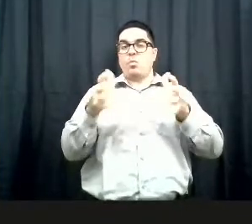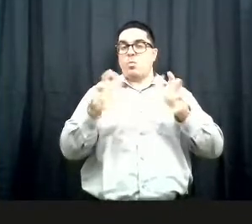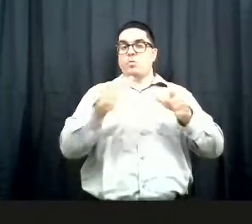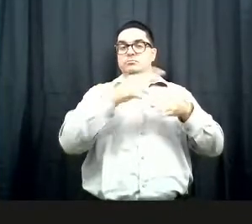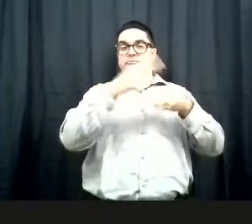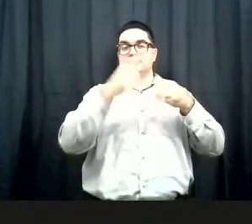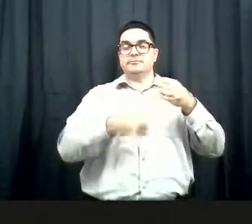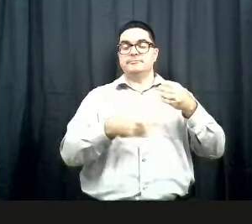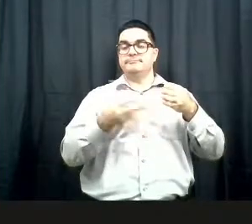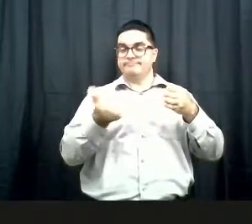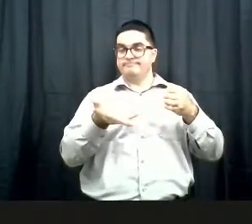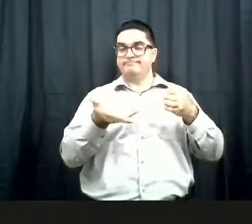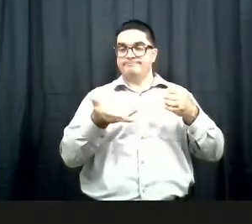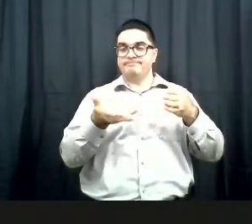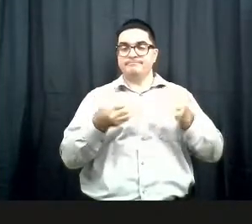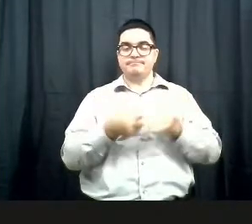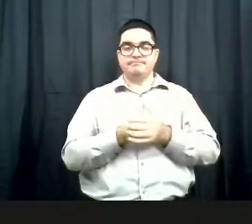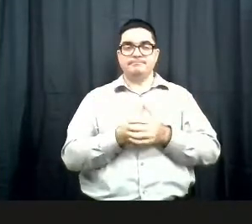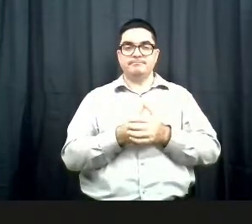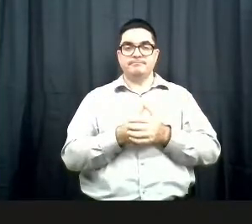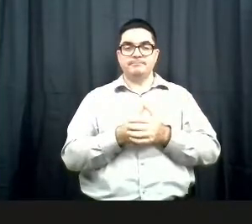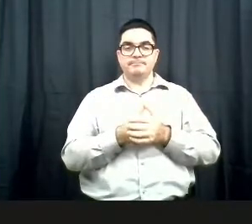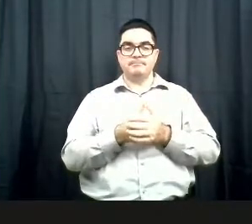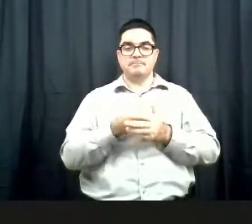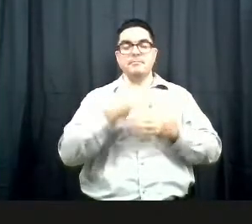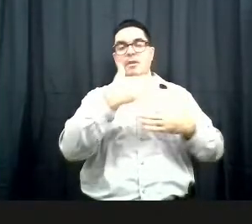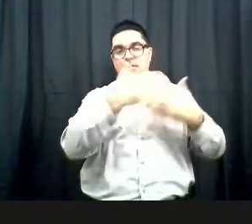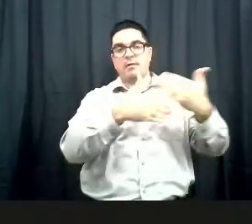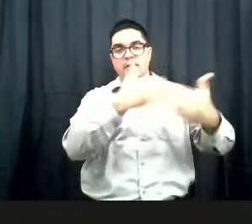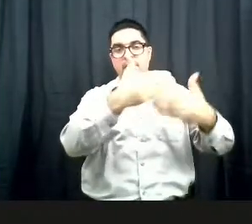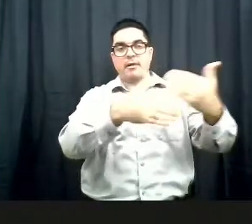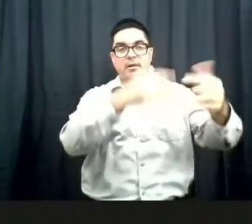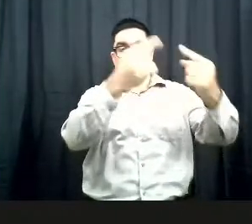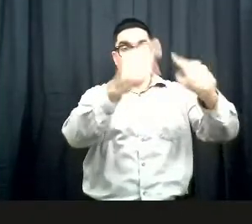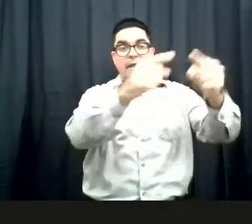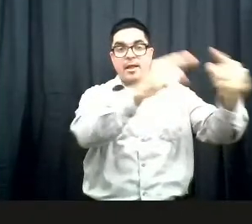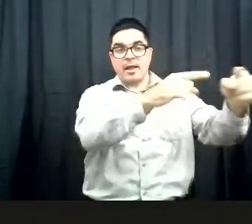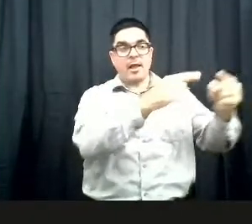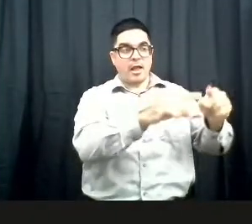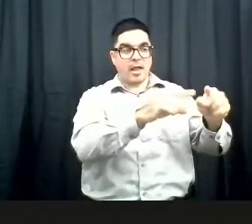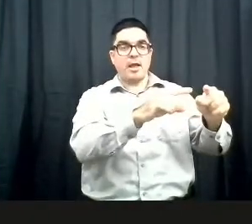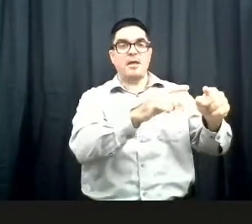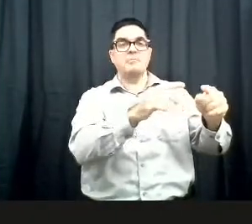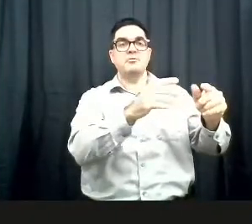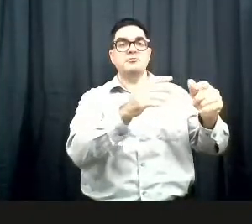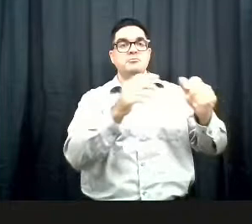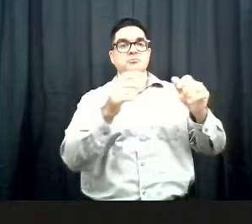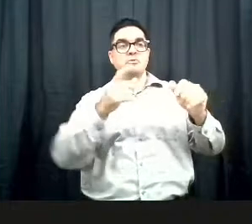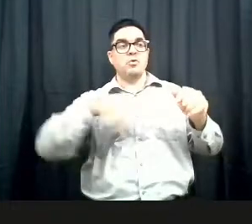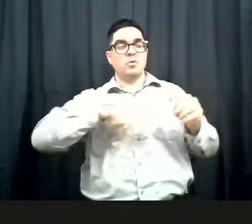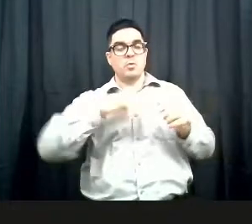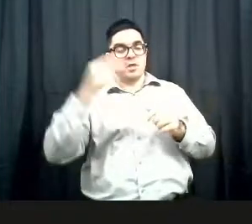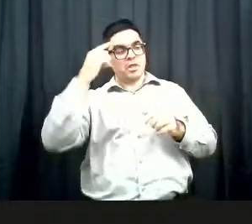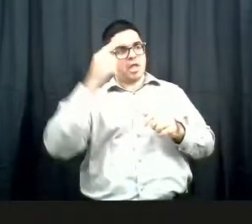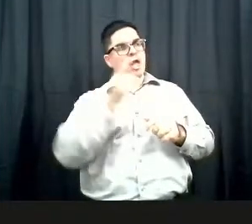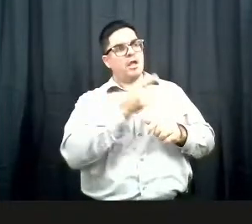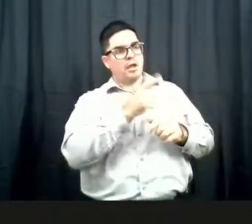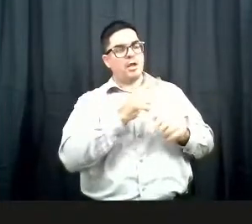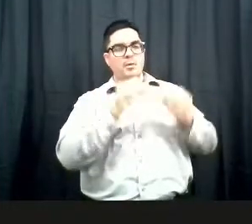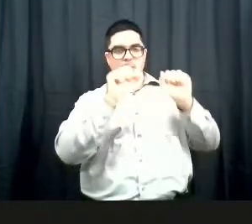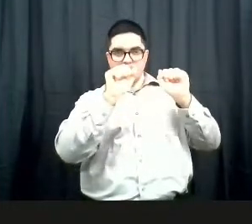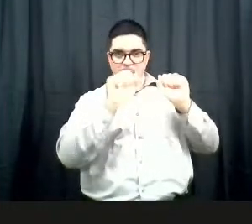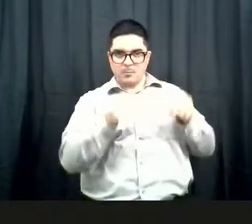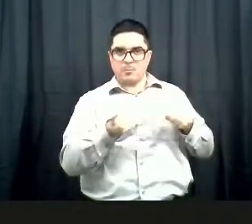having whatever occurs be something that we think is sustainable, and that we think, at least for me, that I think